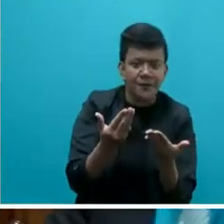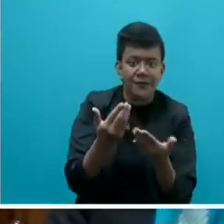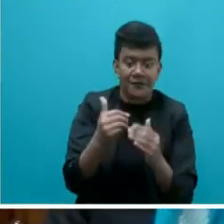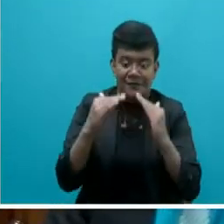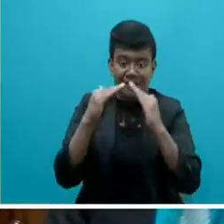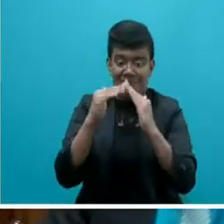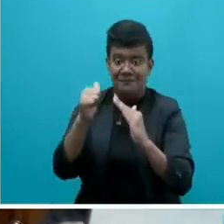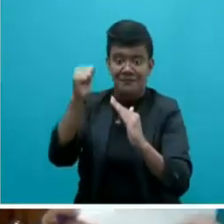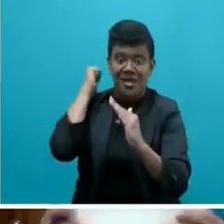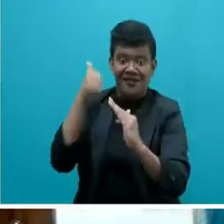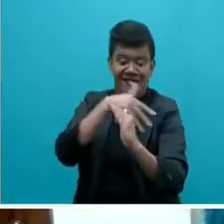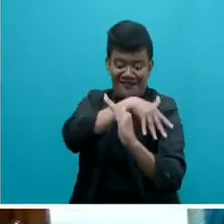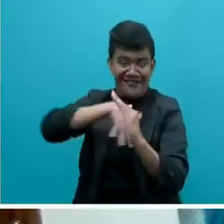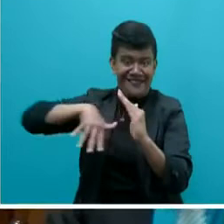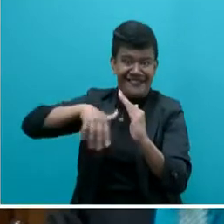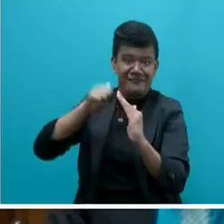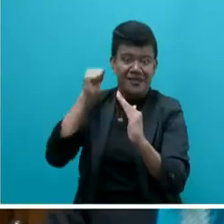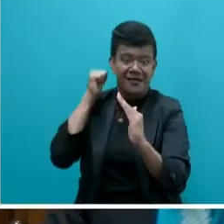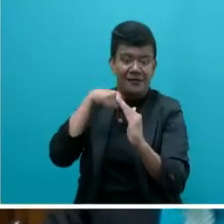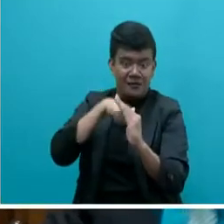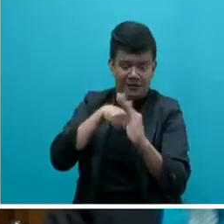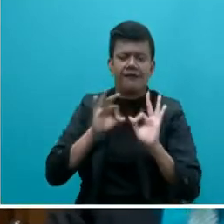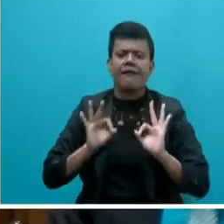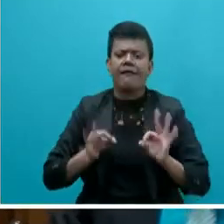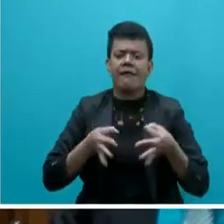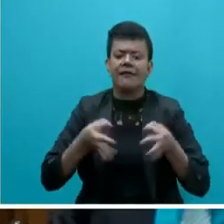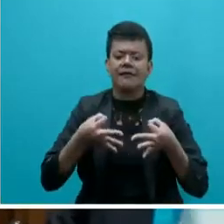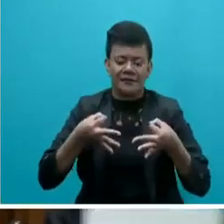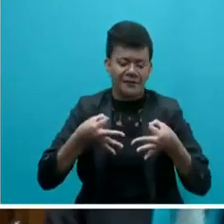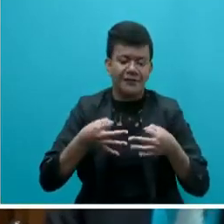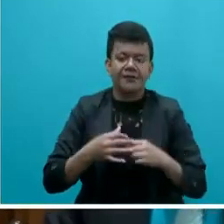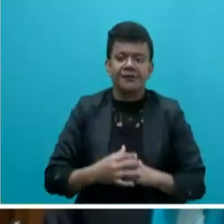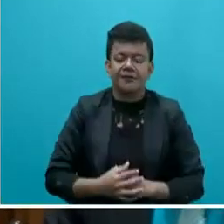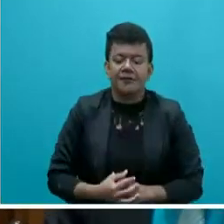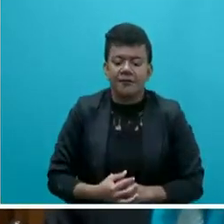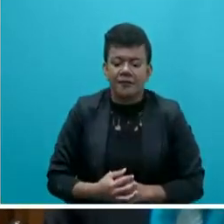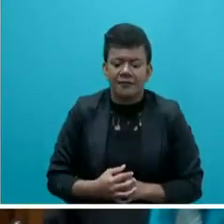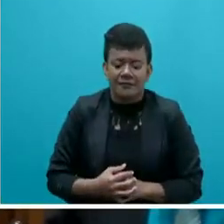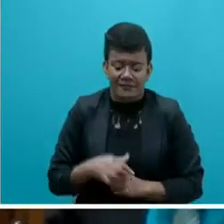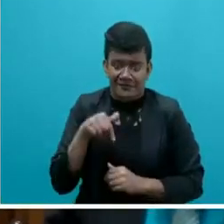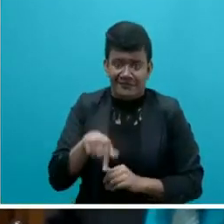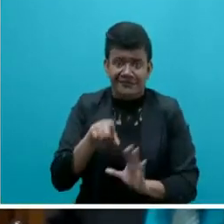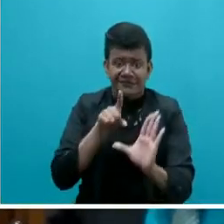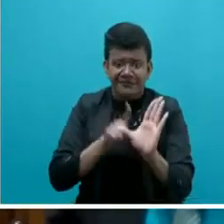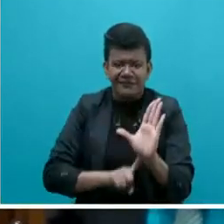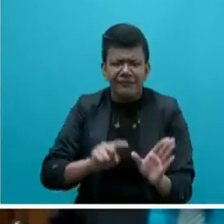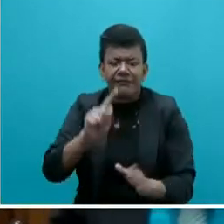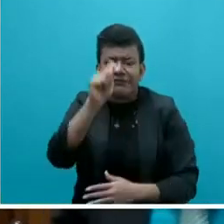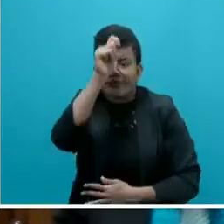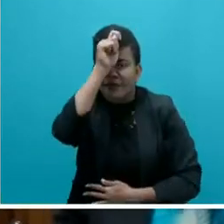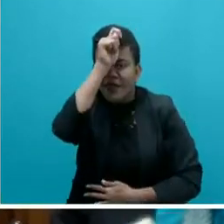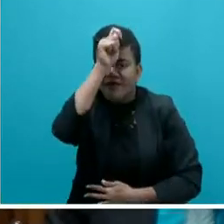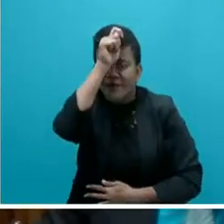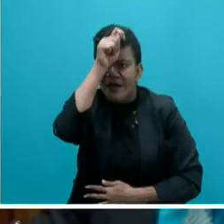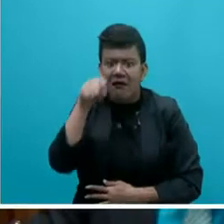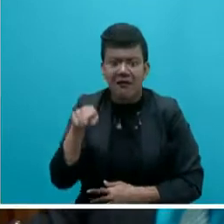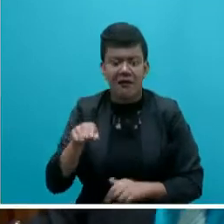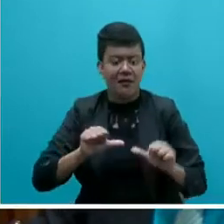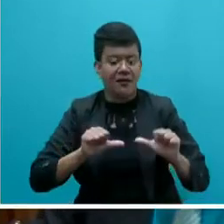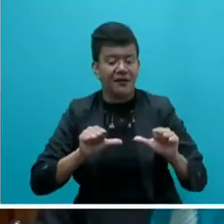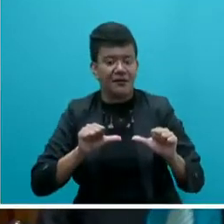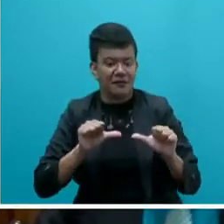of Agriculture was launched earlier this year in Tavua by His Excellency our President, a platform that he is currently